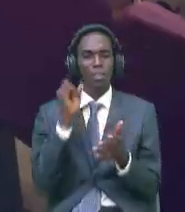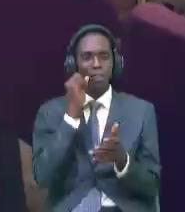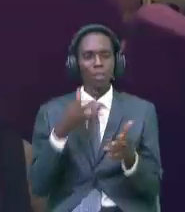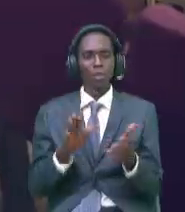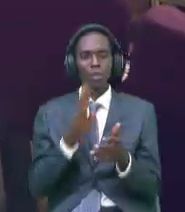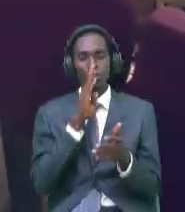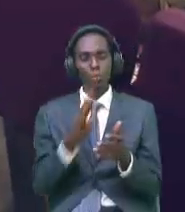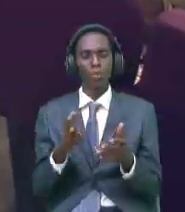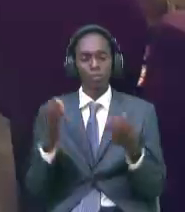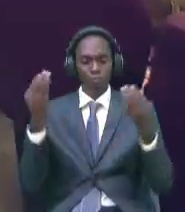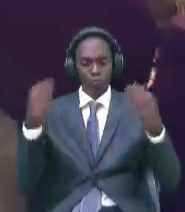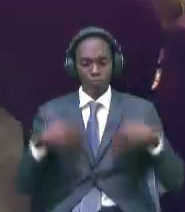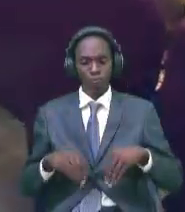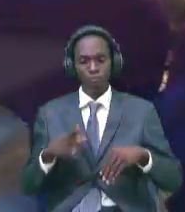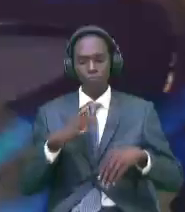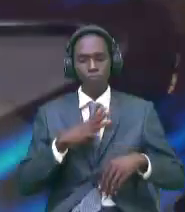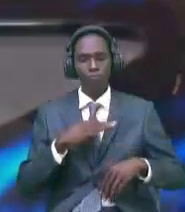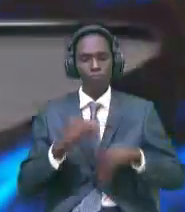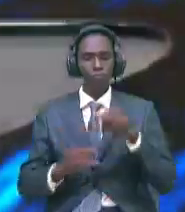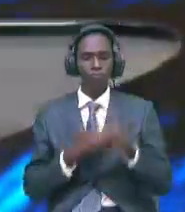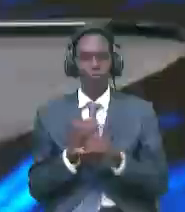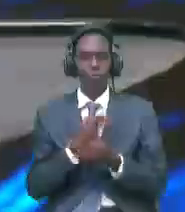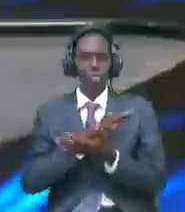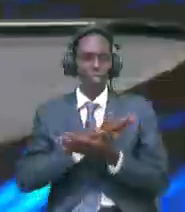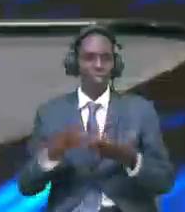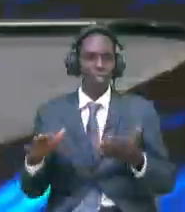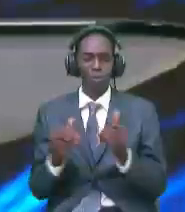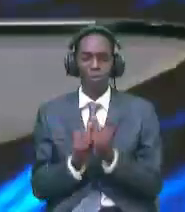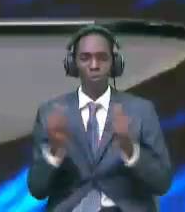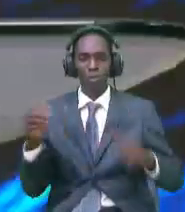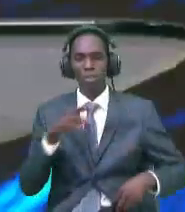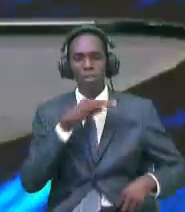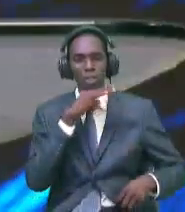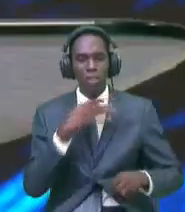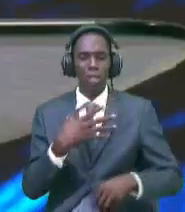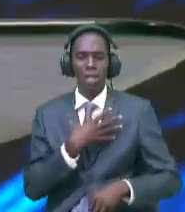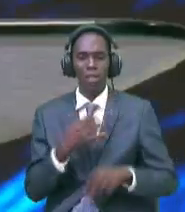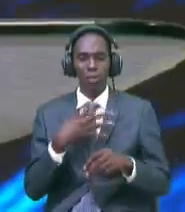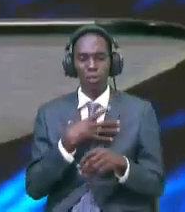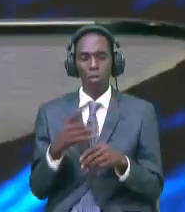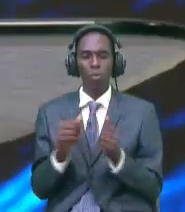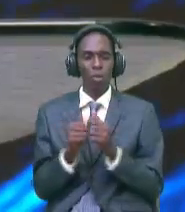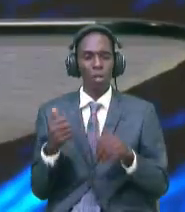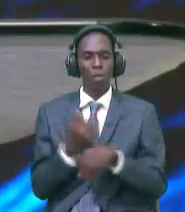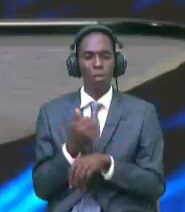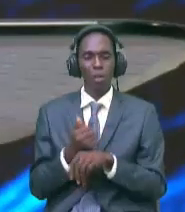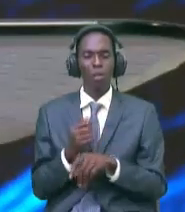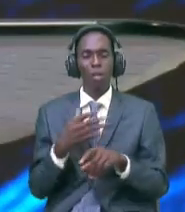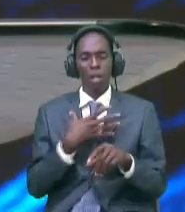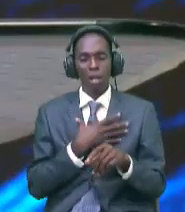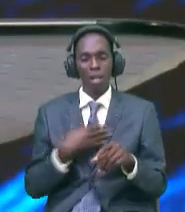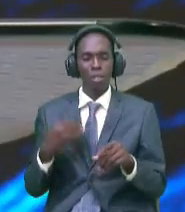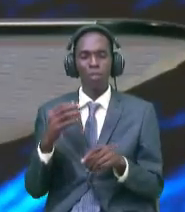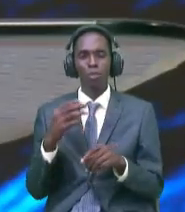fine linen, clean and white, spotless and white, blameless and white. For the fine